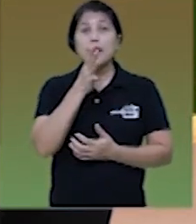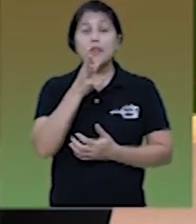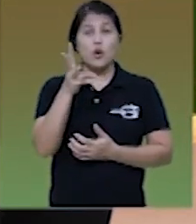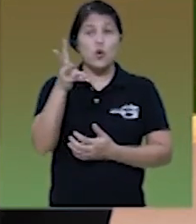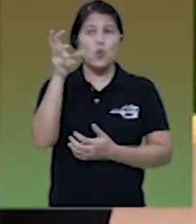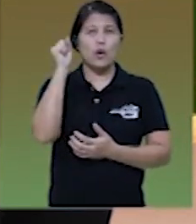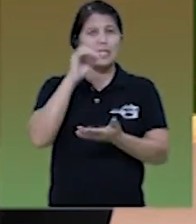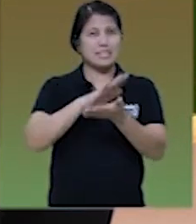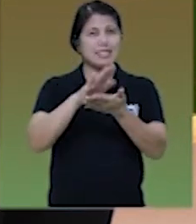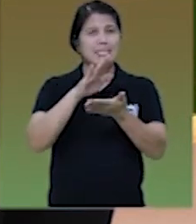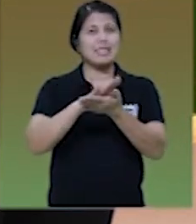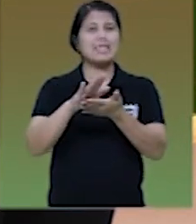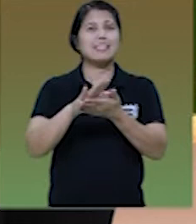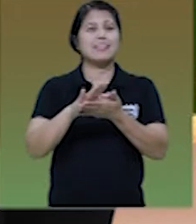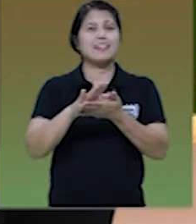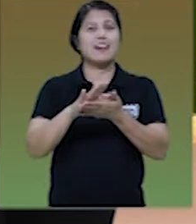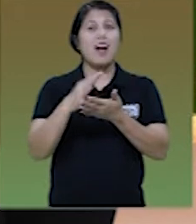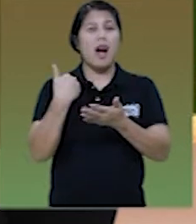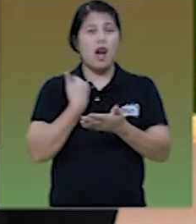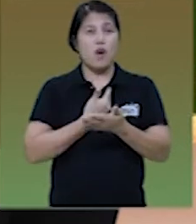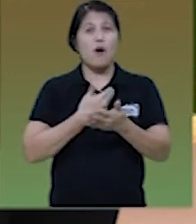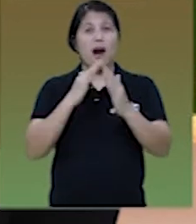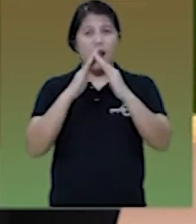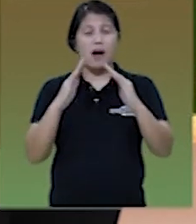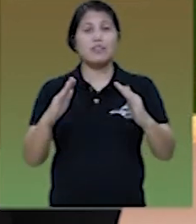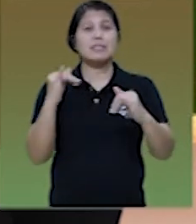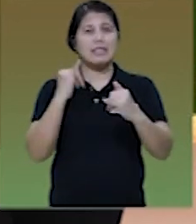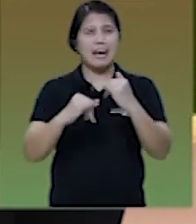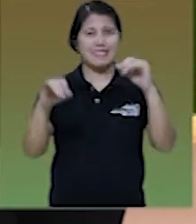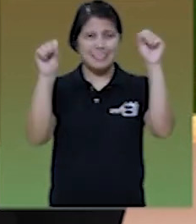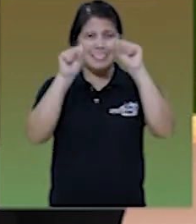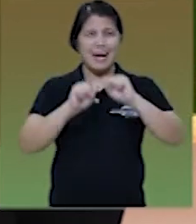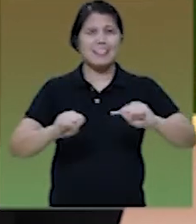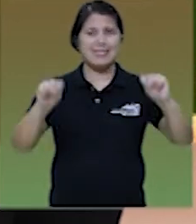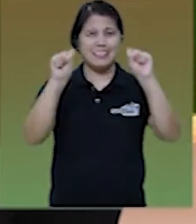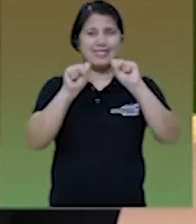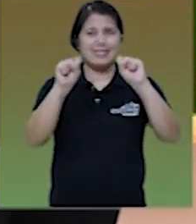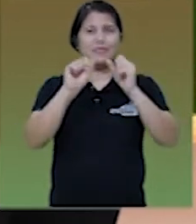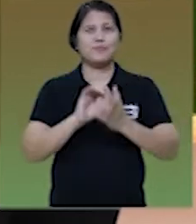Mother was cleaning our house last Saturday.